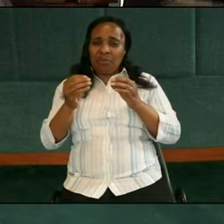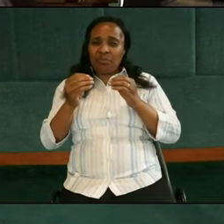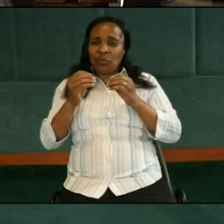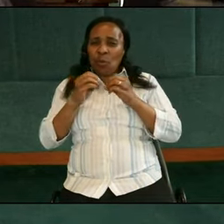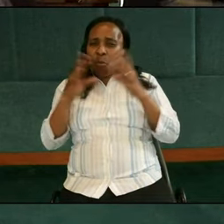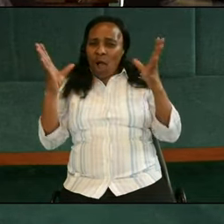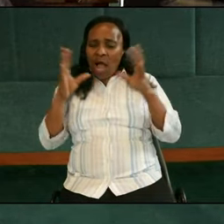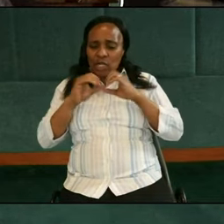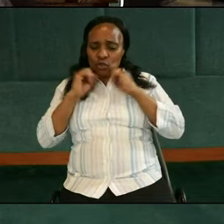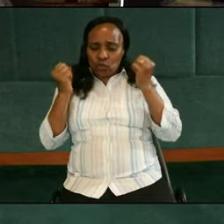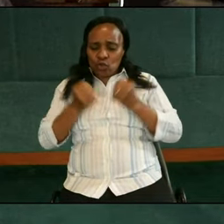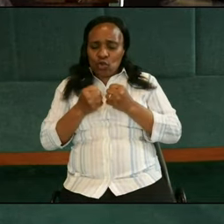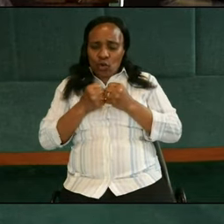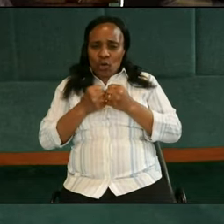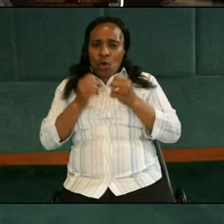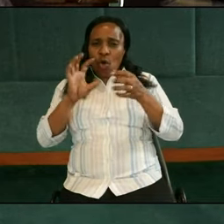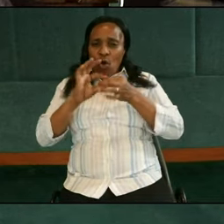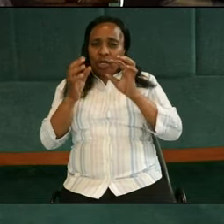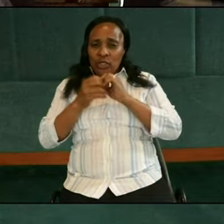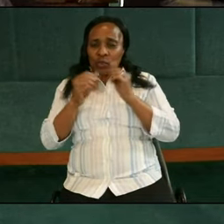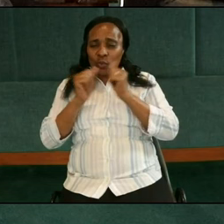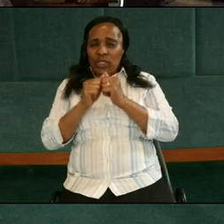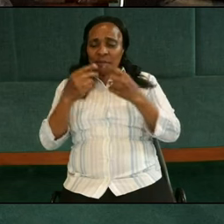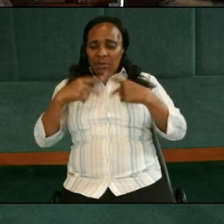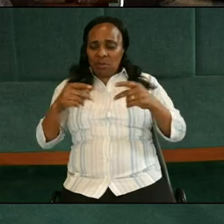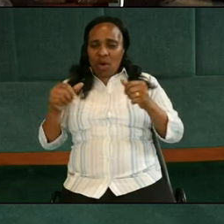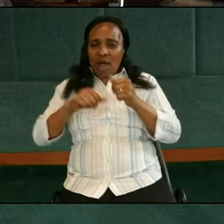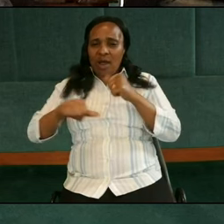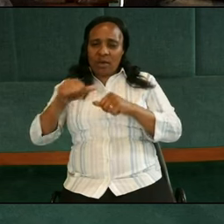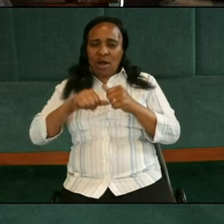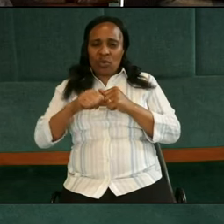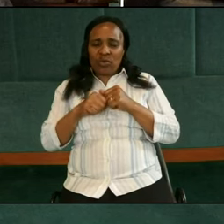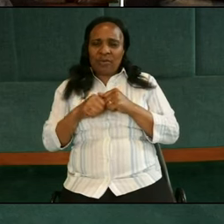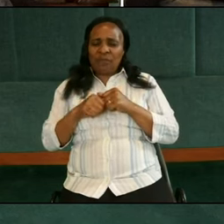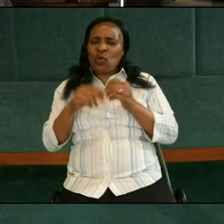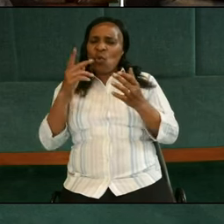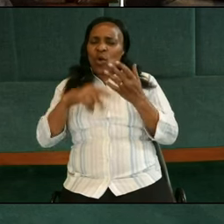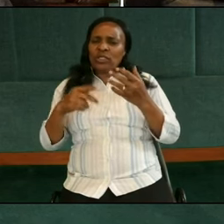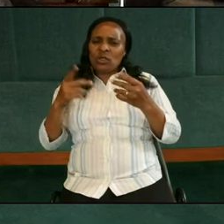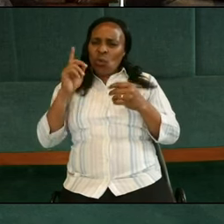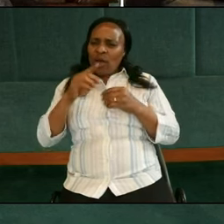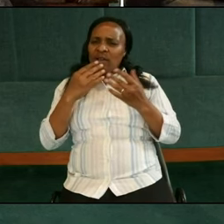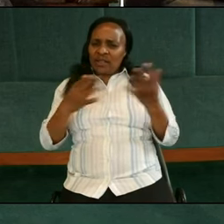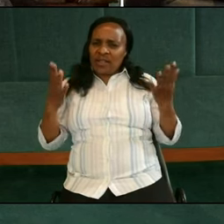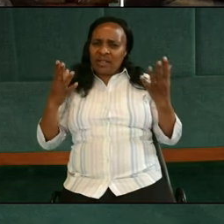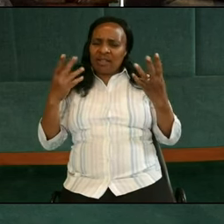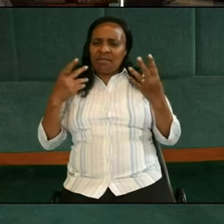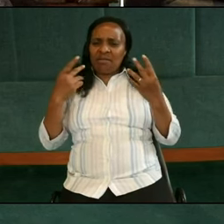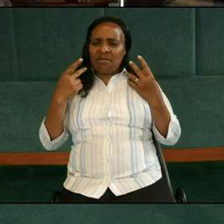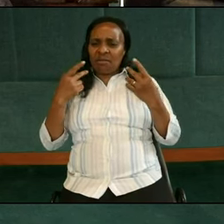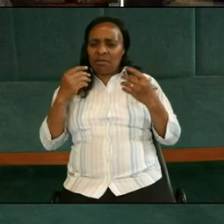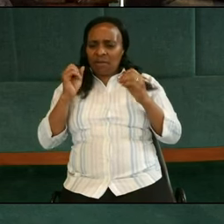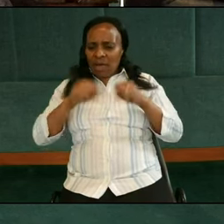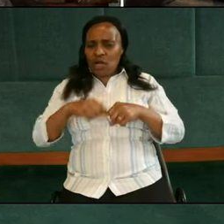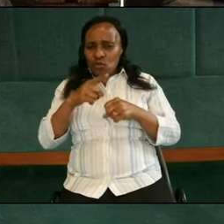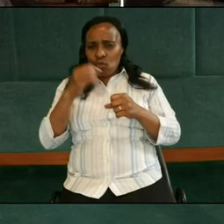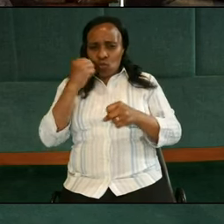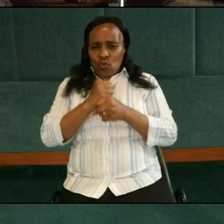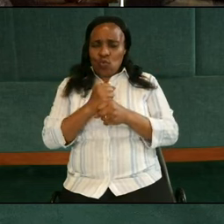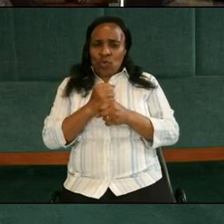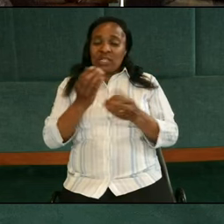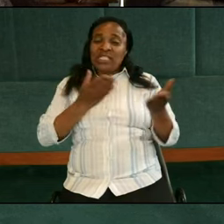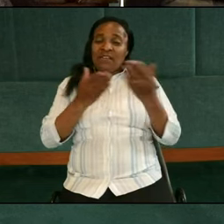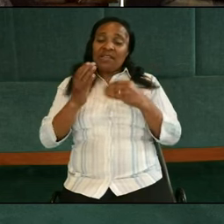better connection with people around you. Yeah. All right, thank you for that. Kelvin, what one thing can you do to influence people around you? Serving